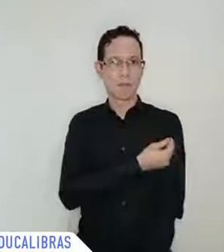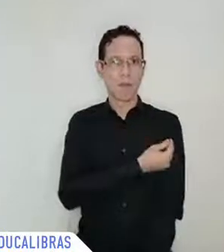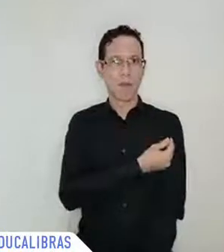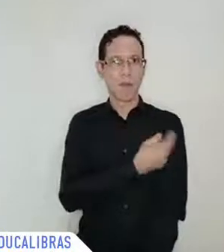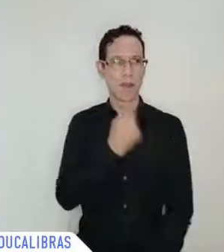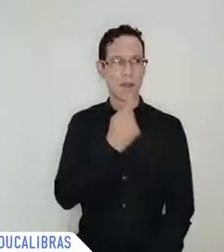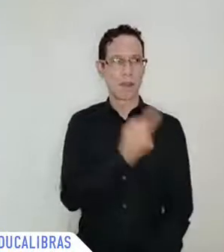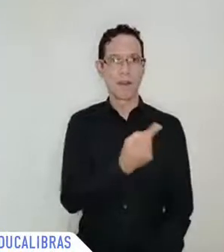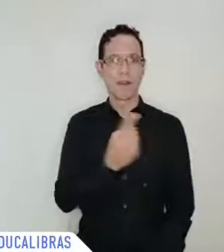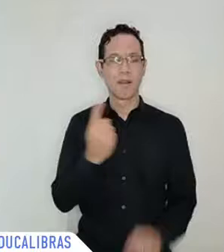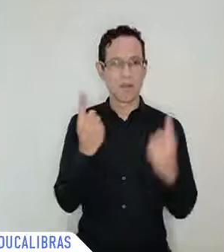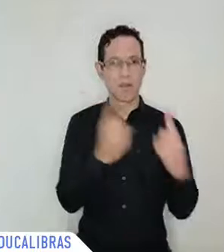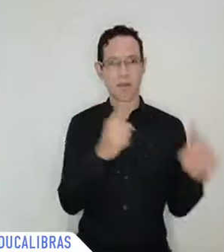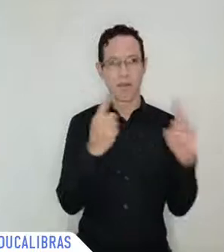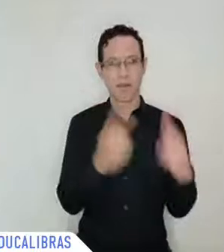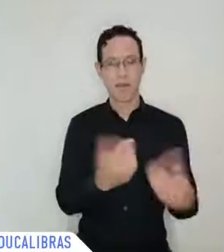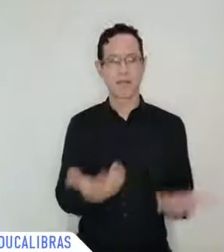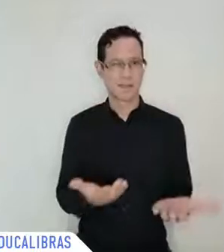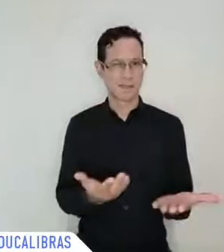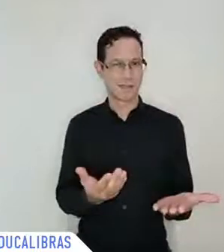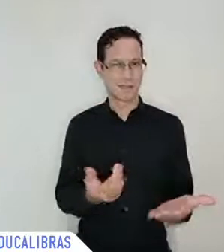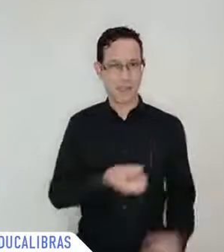concern